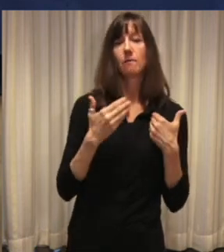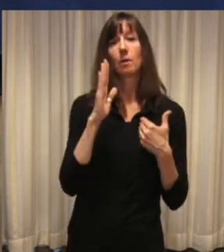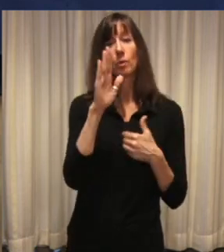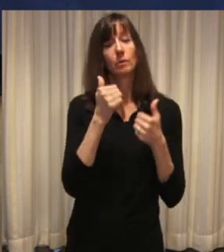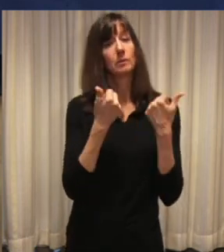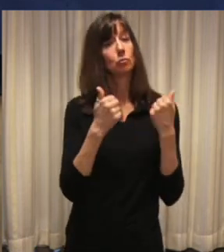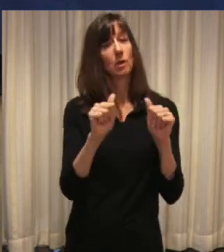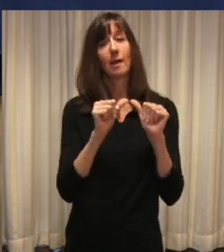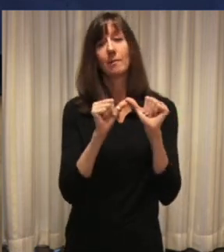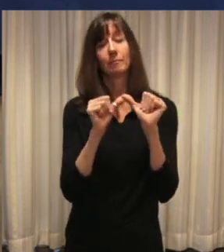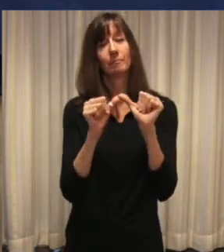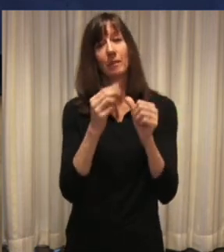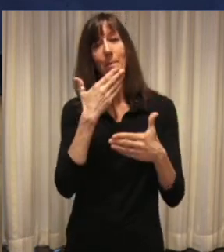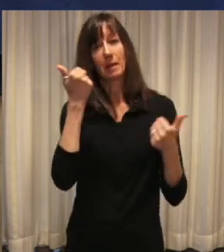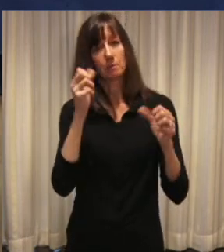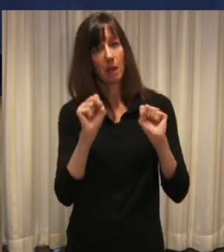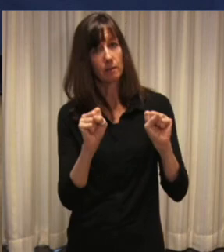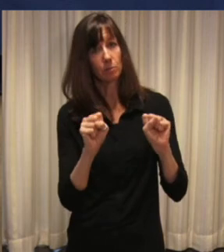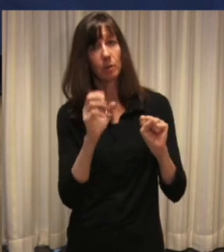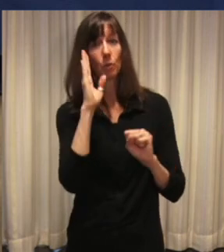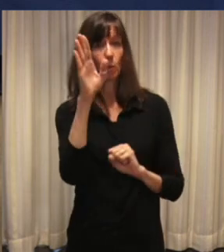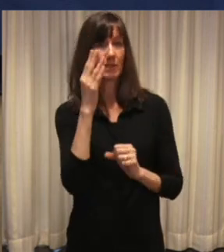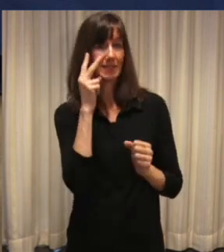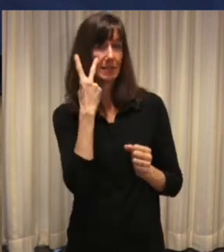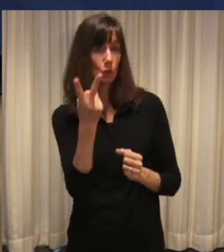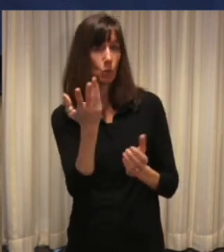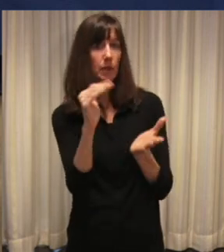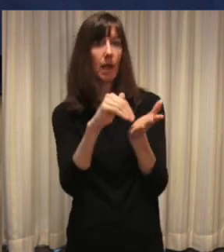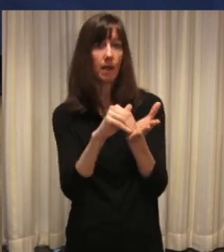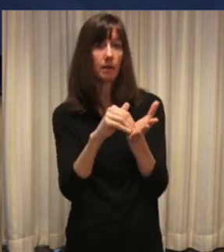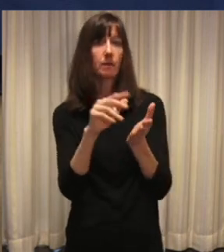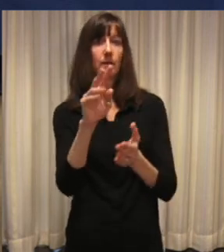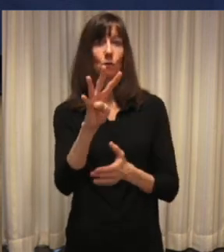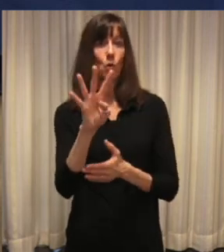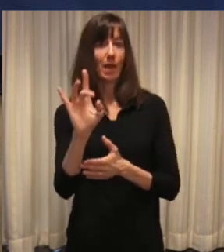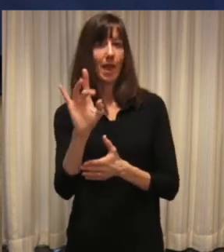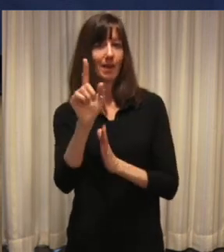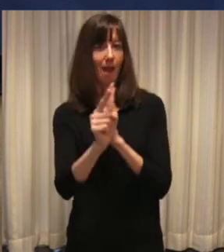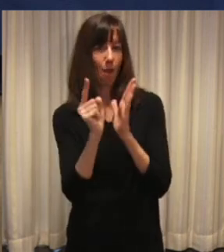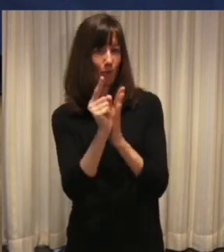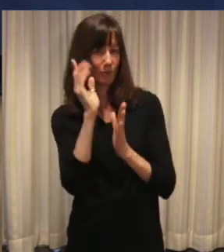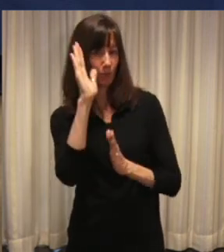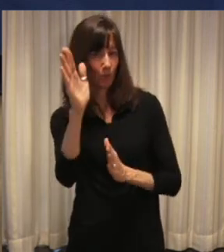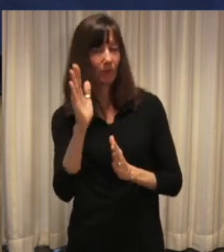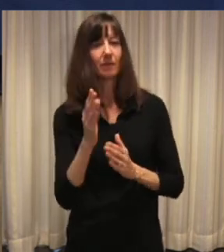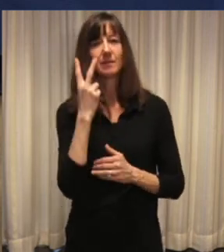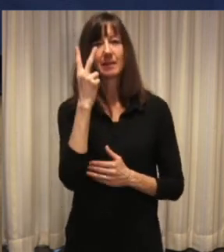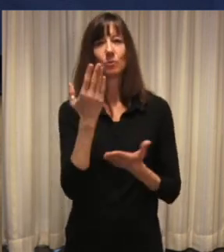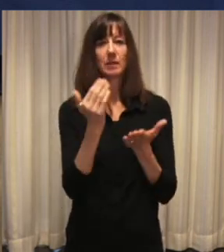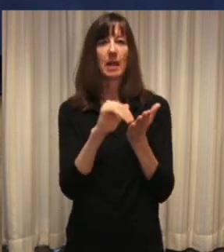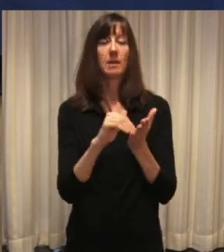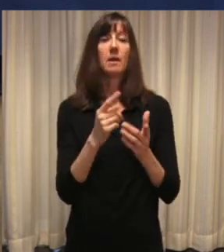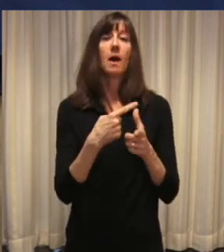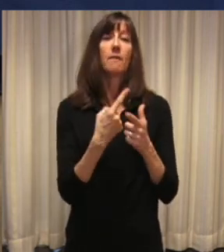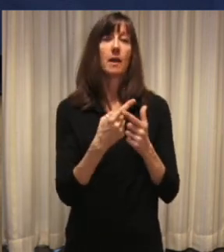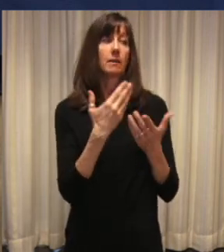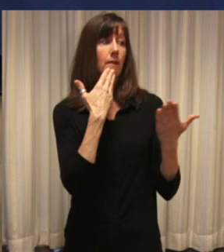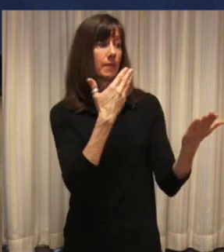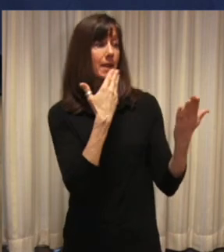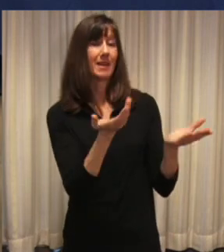48 hours. I want to close by thanking again the incredible team at Radio